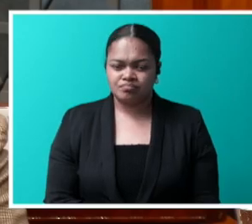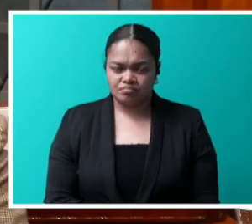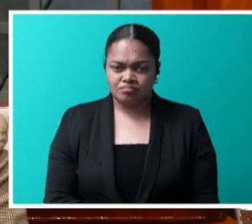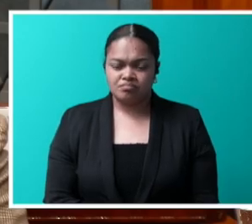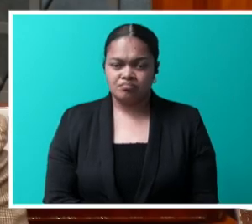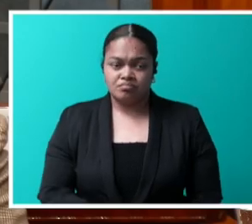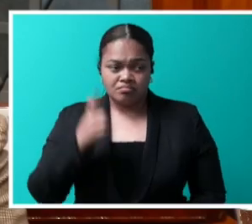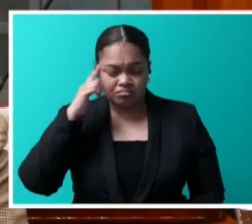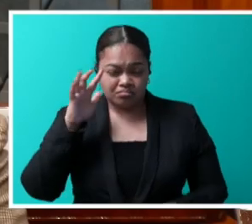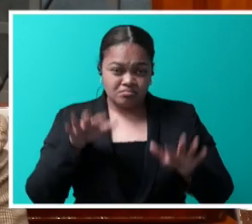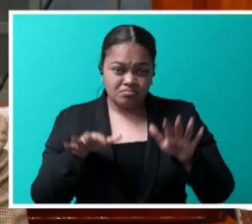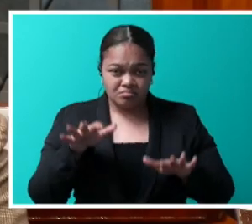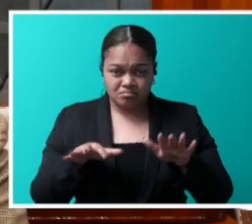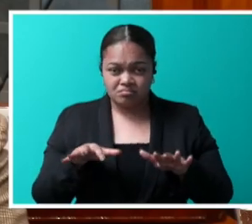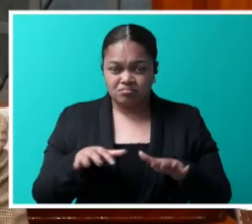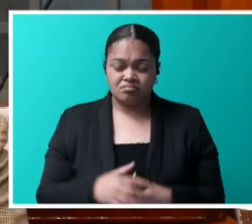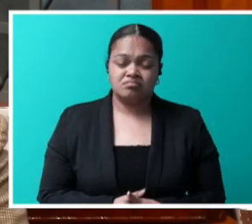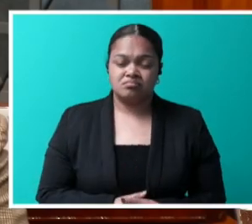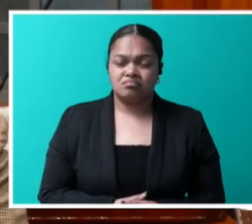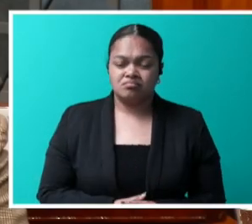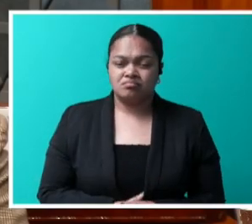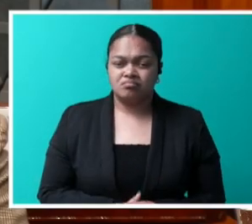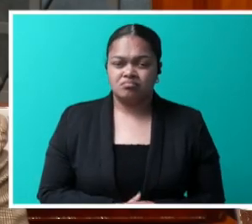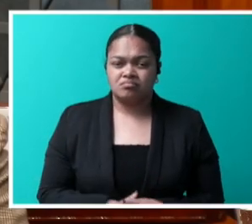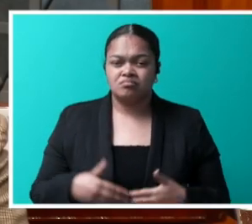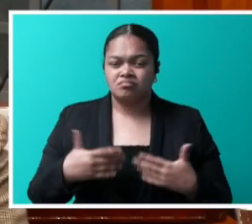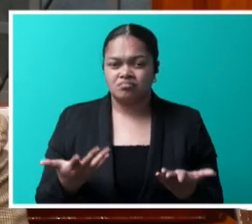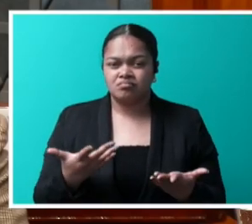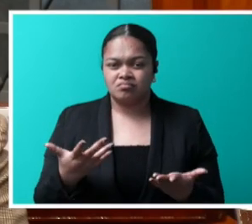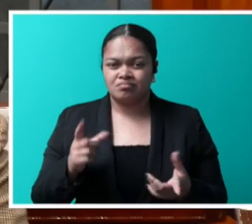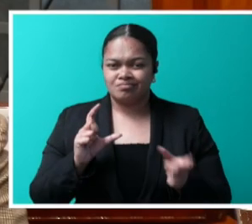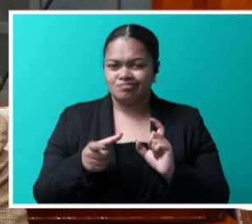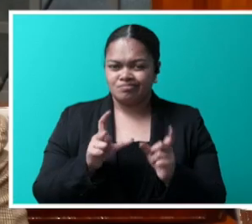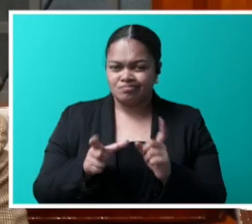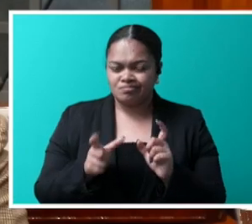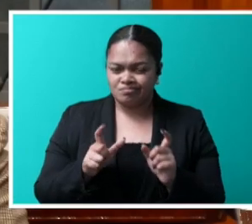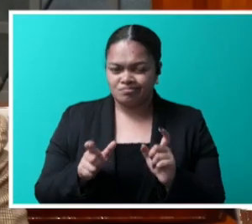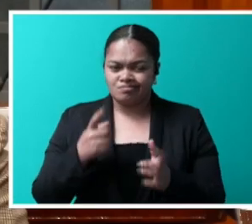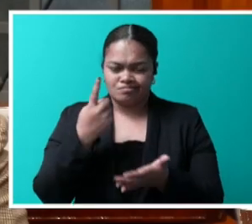Certainty, of course, Mr. Speaker, of the face of climate variability,